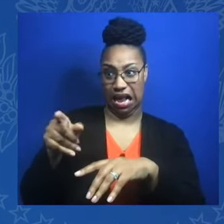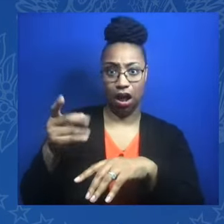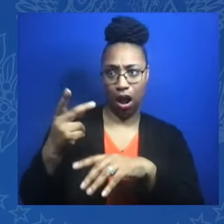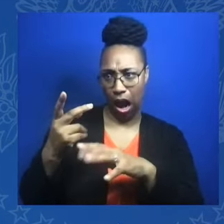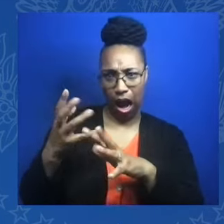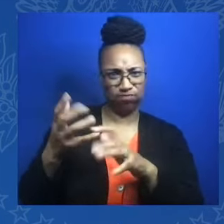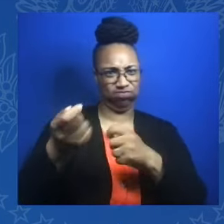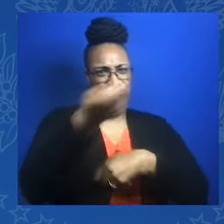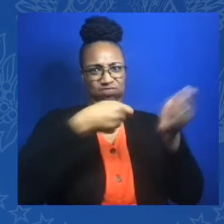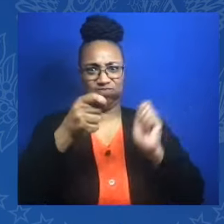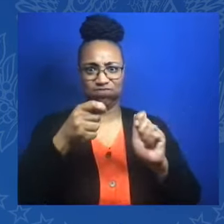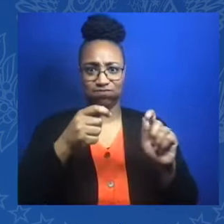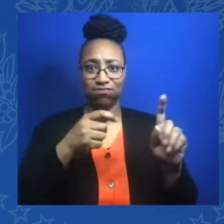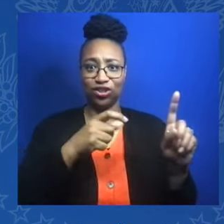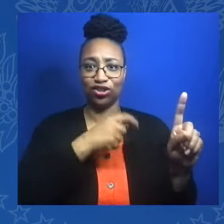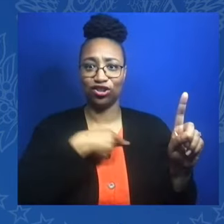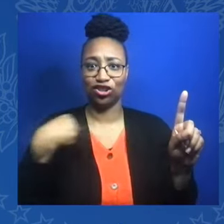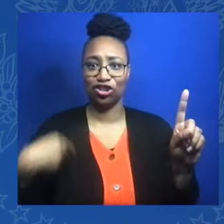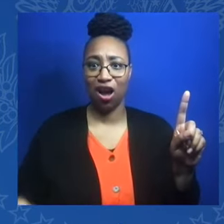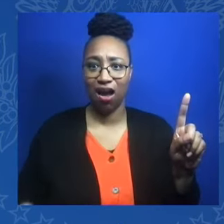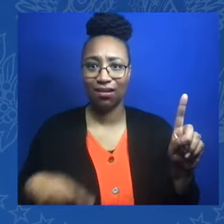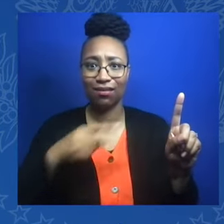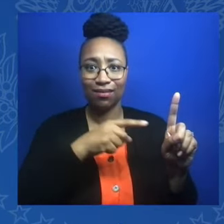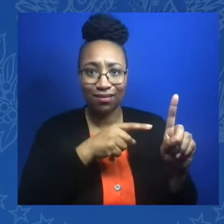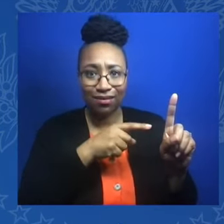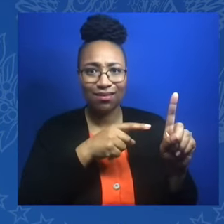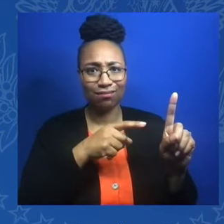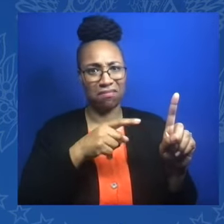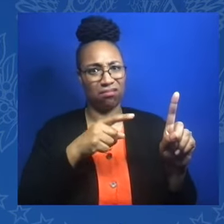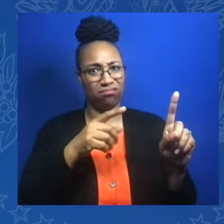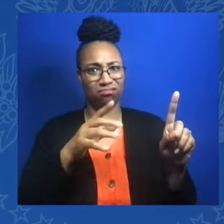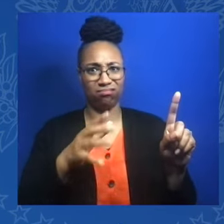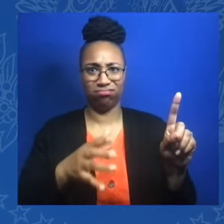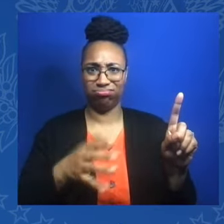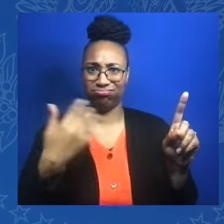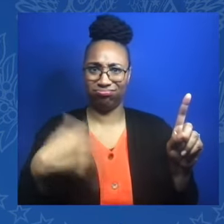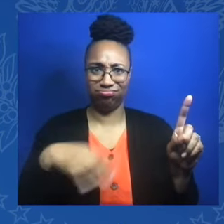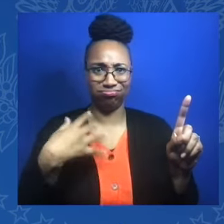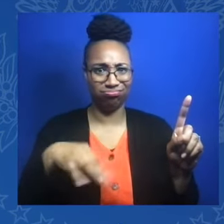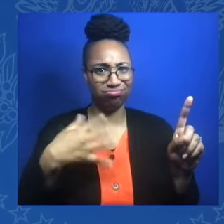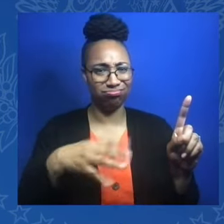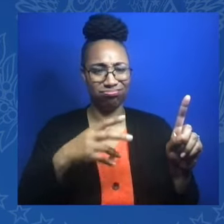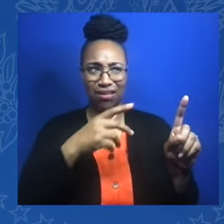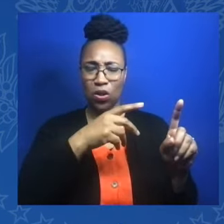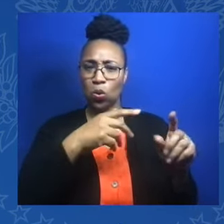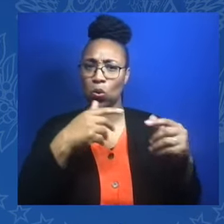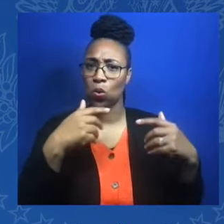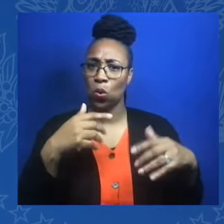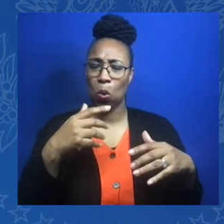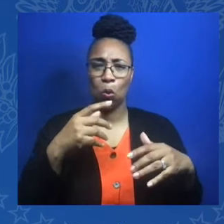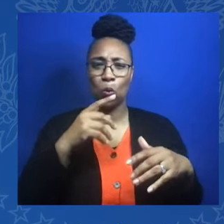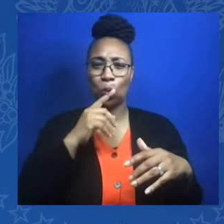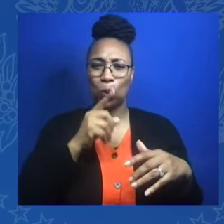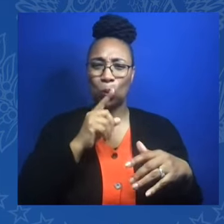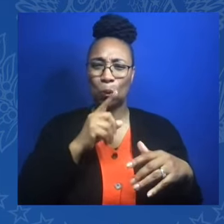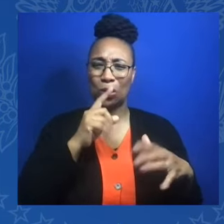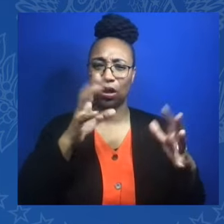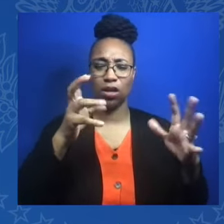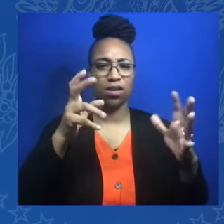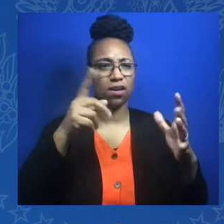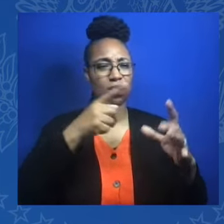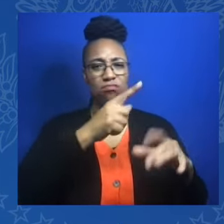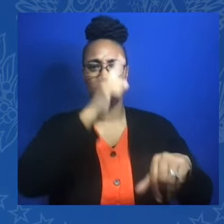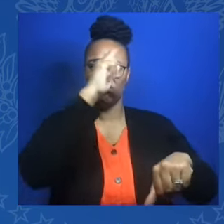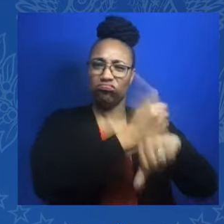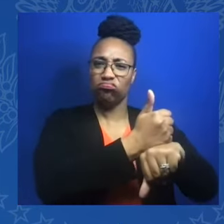and strength are more than just lofty ideals. They're commitments that drive our actions